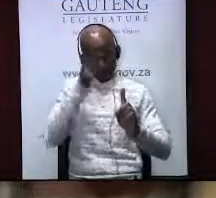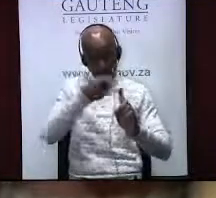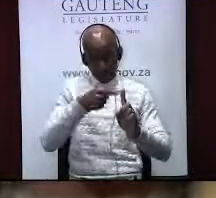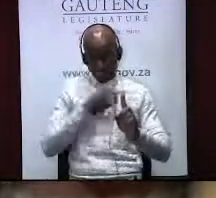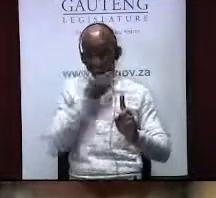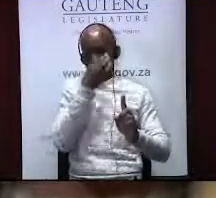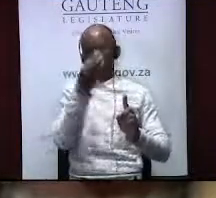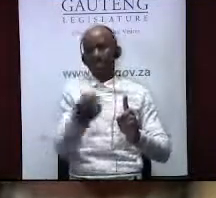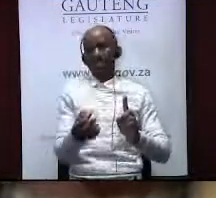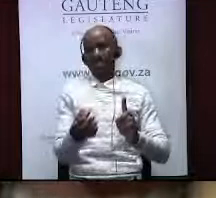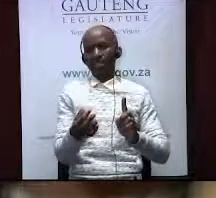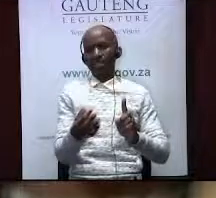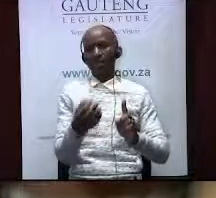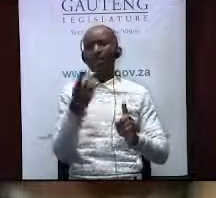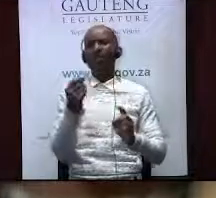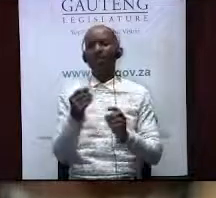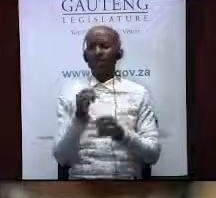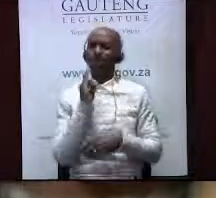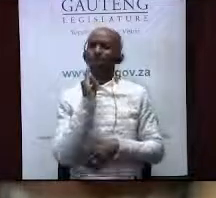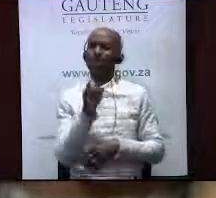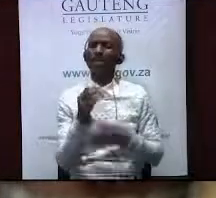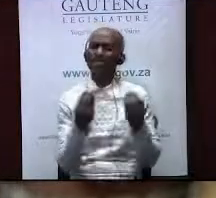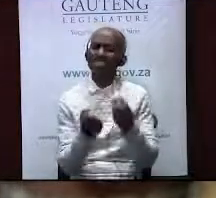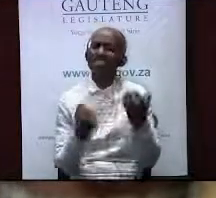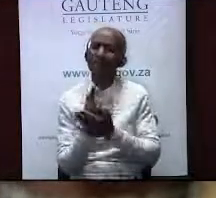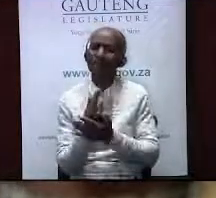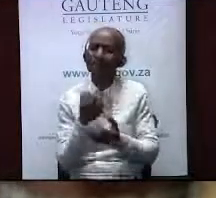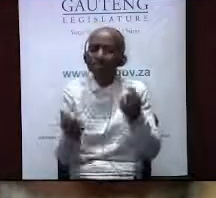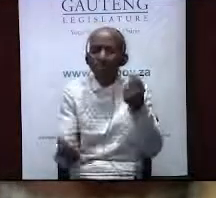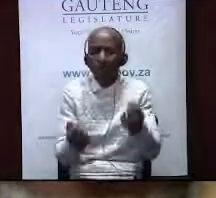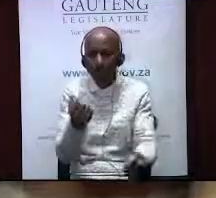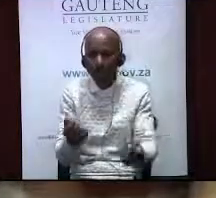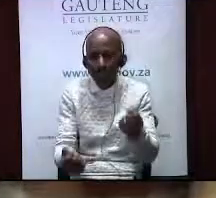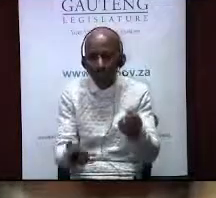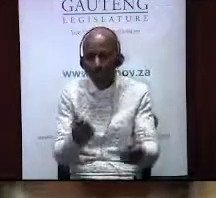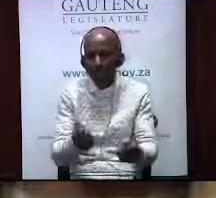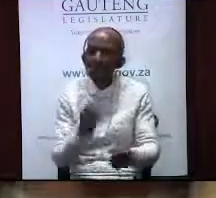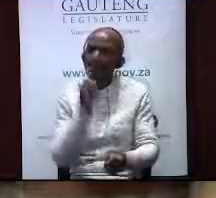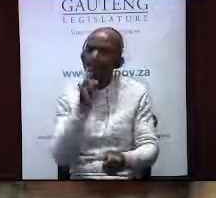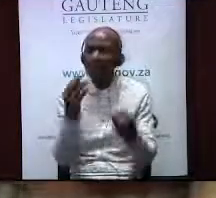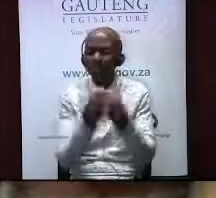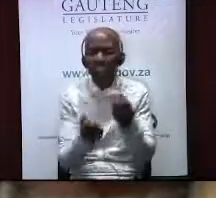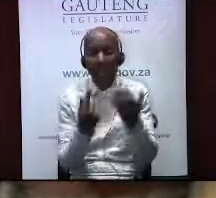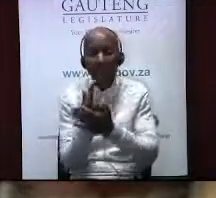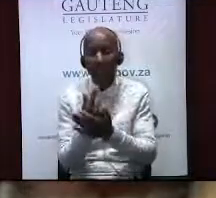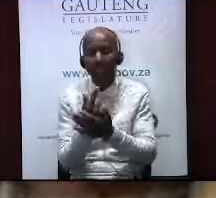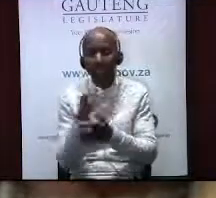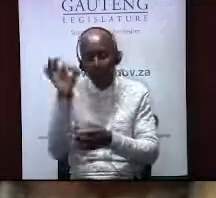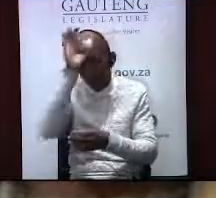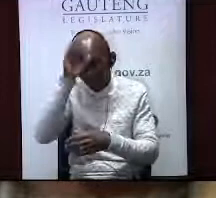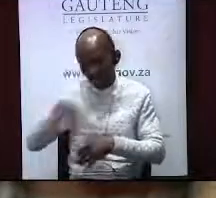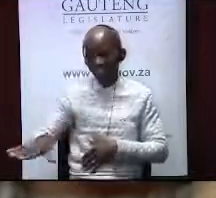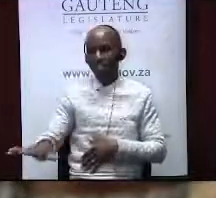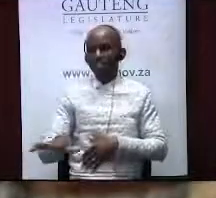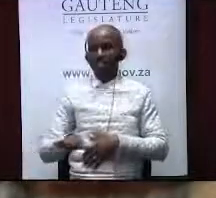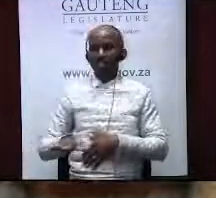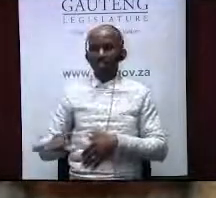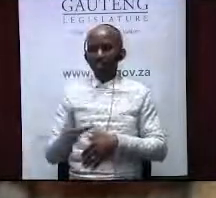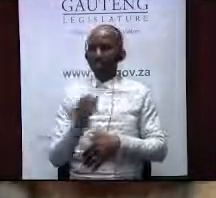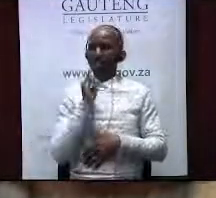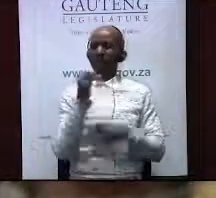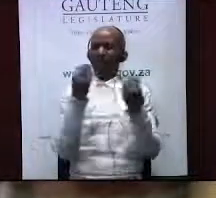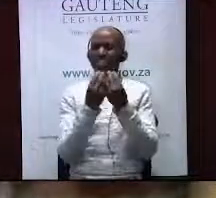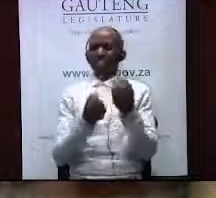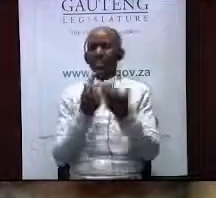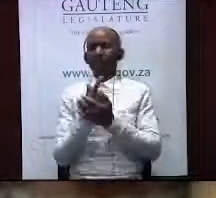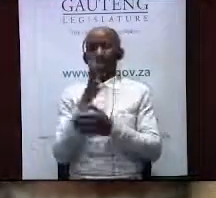Kihore. Hunalibu Bodu, Bobulin Tenko Court. Hunalibu Bodu, Bobulin Tenko, the police station. Honalibu